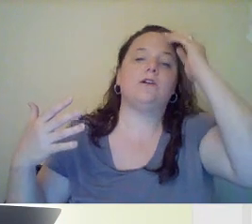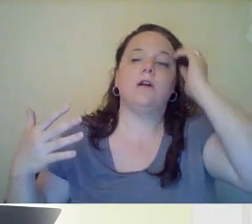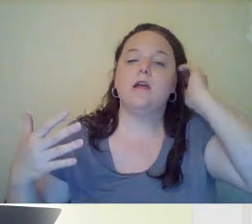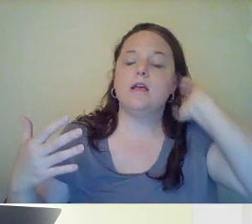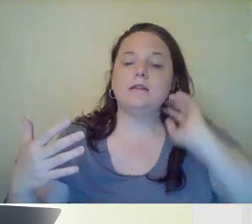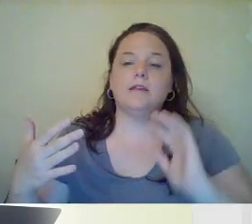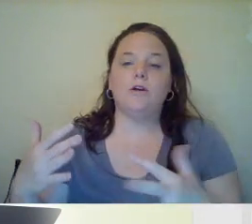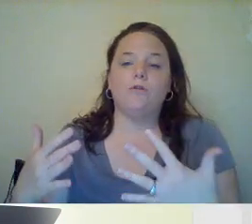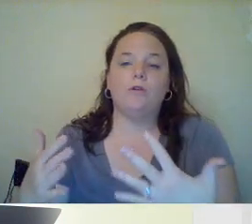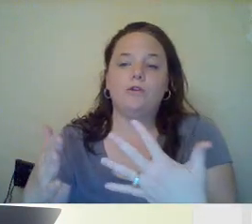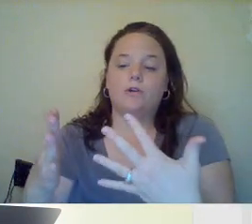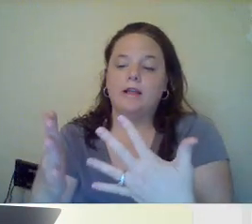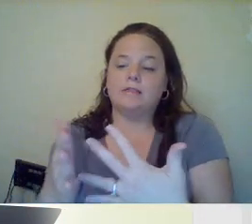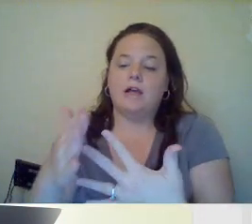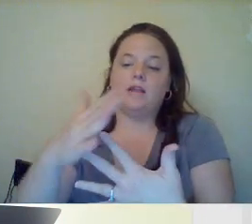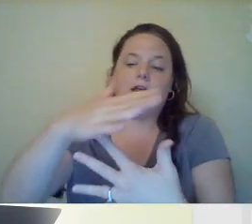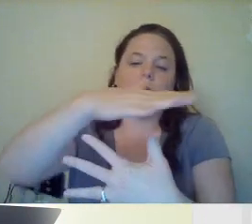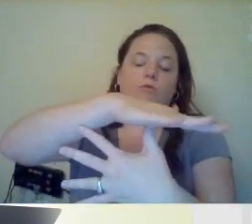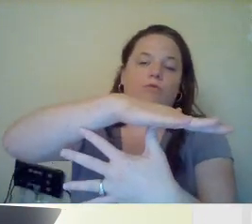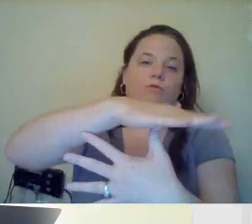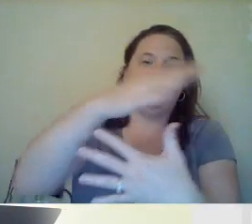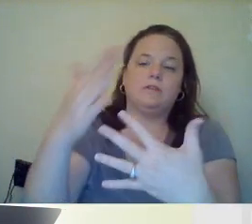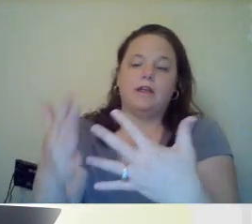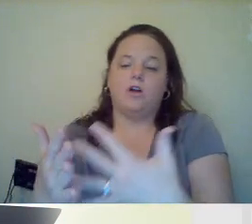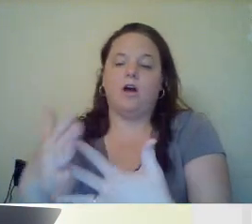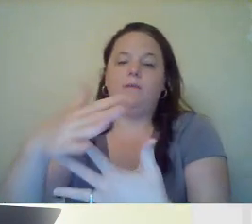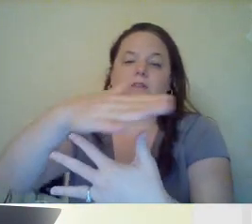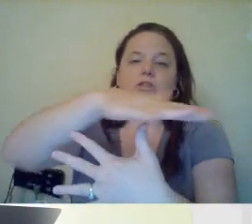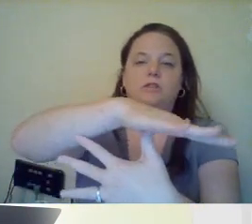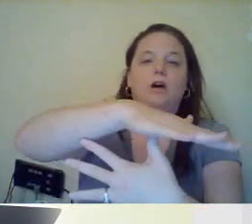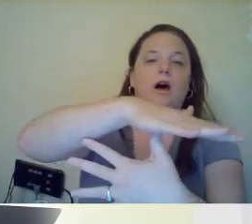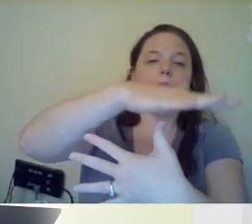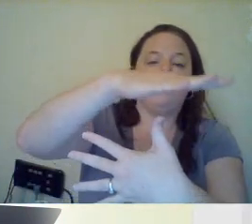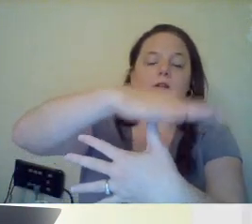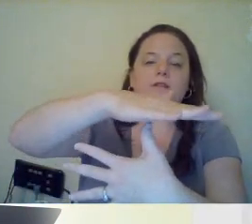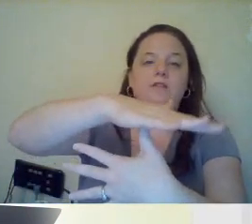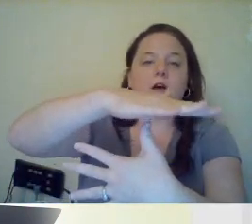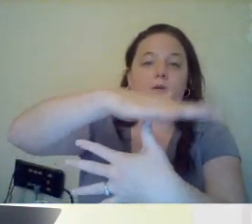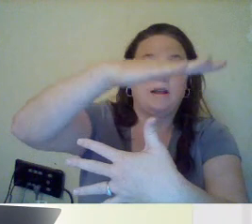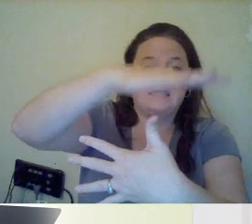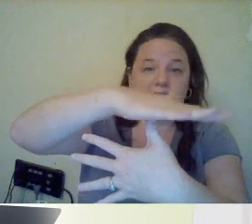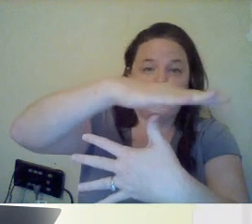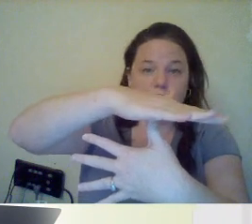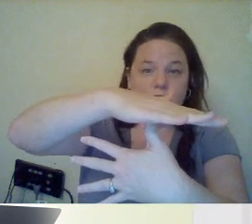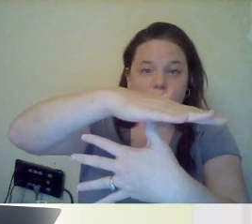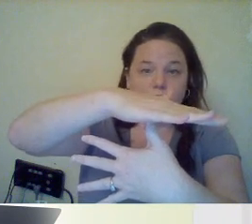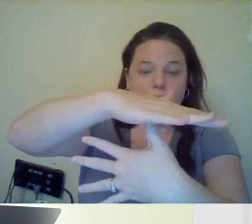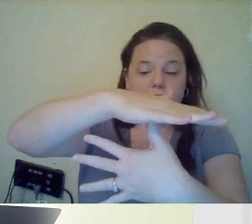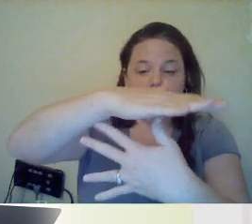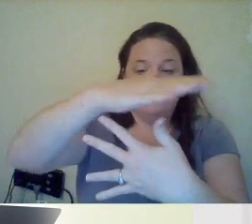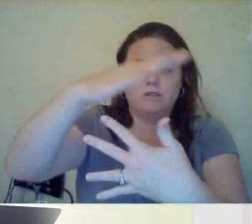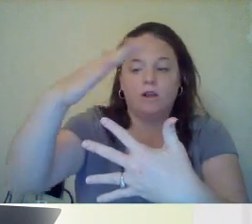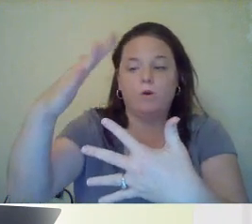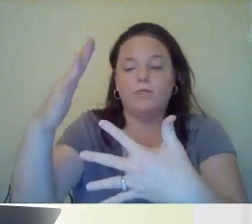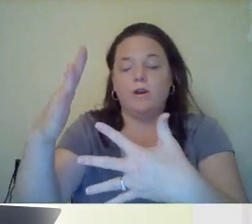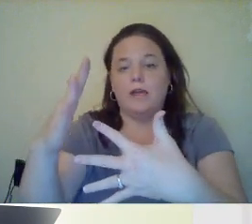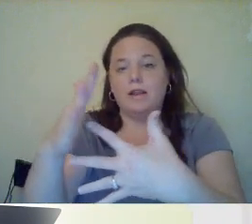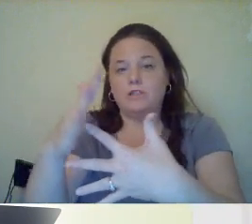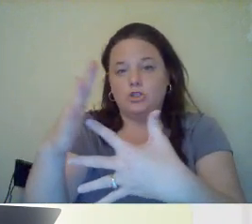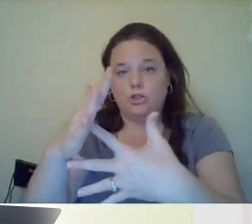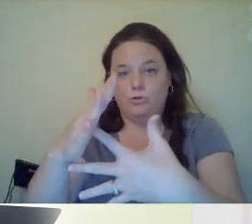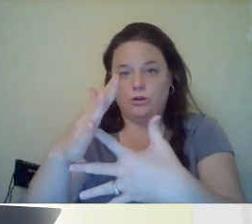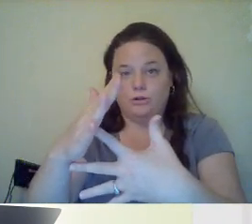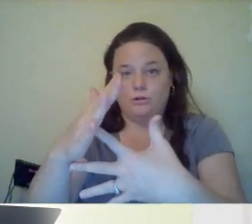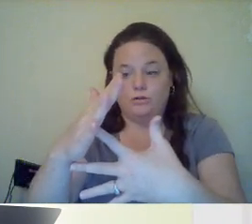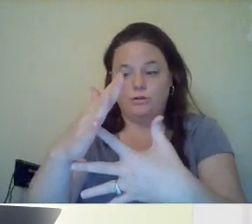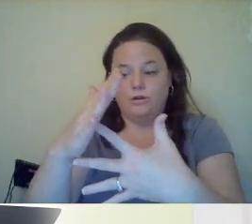a senior. So it's kind of like, it's like coming to the top, and when it's at the top, you're a senior. It's not quite there yet.